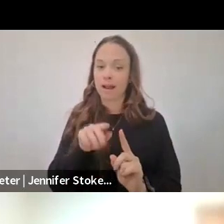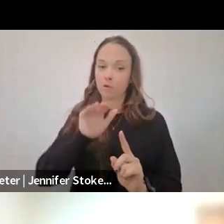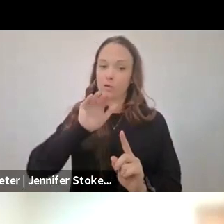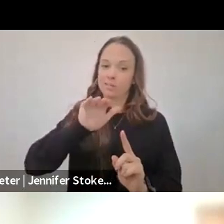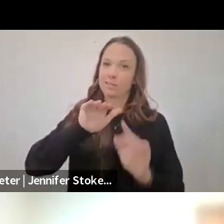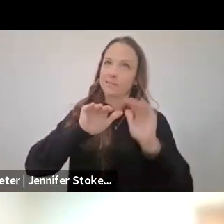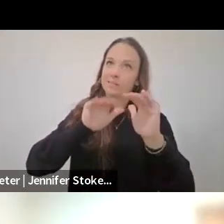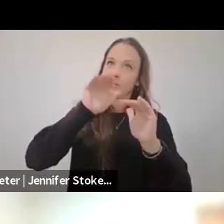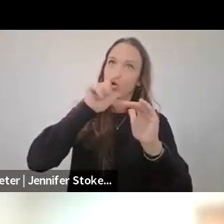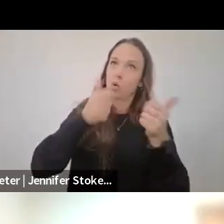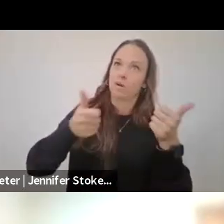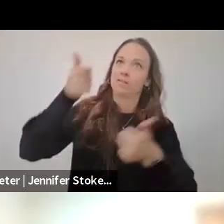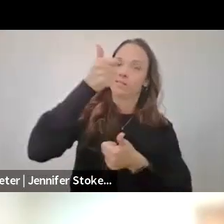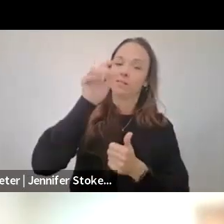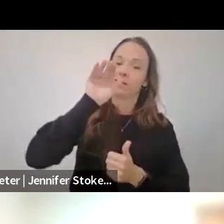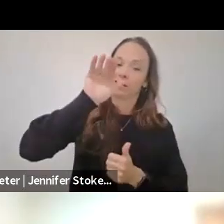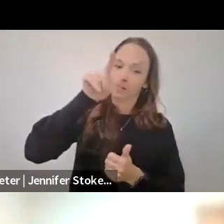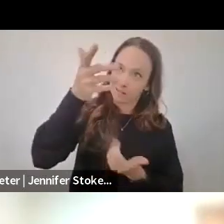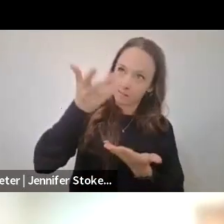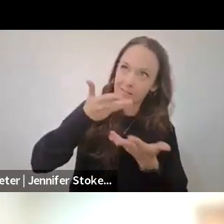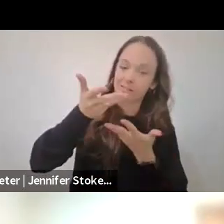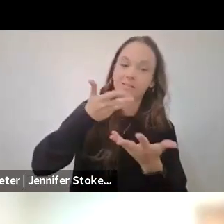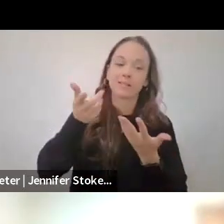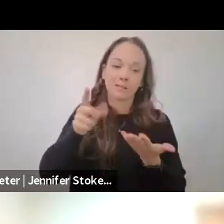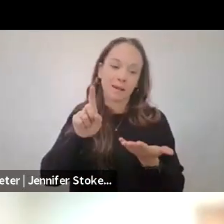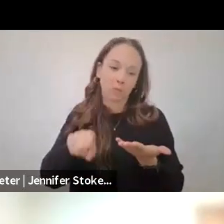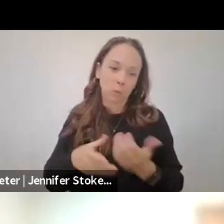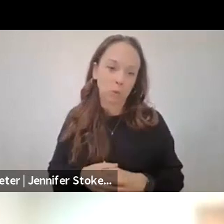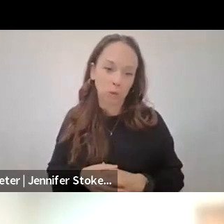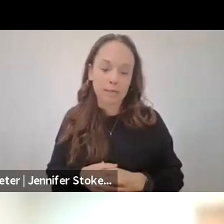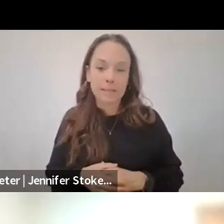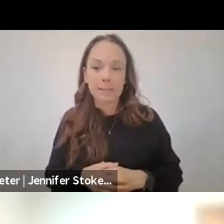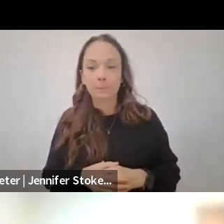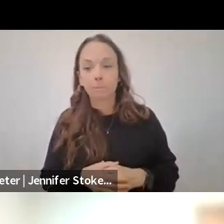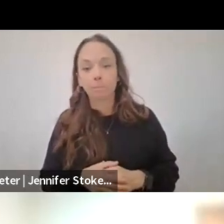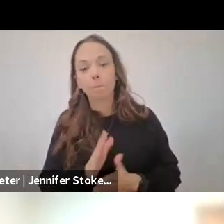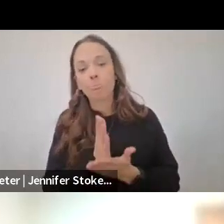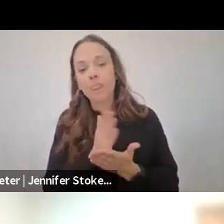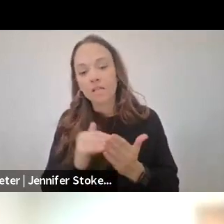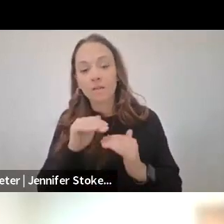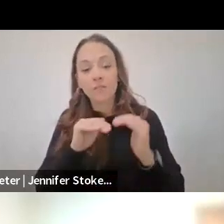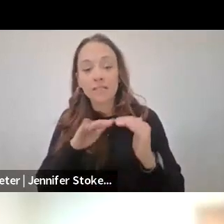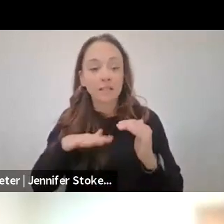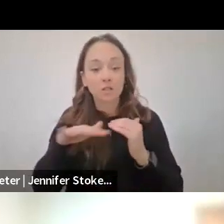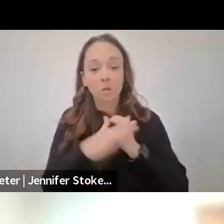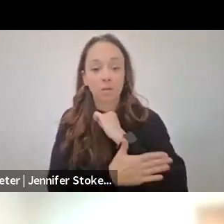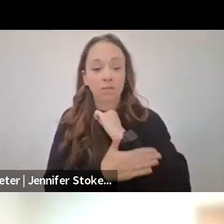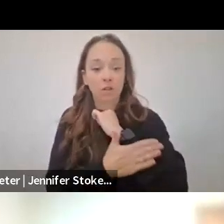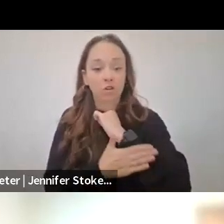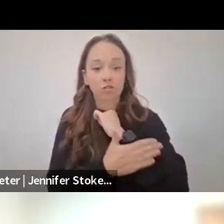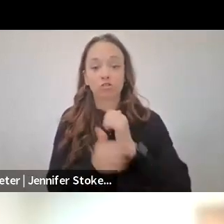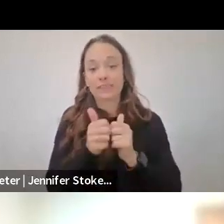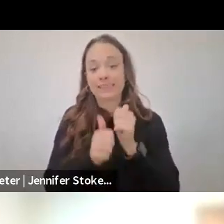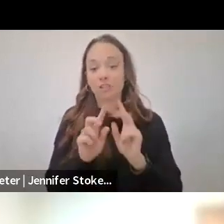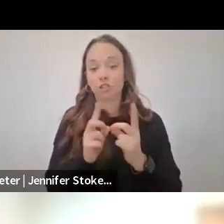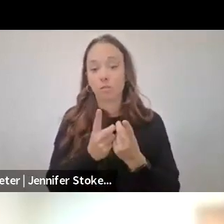talk to the senior leaders. I know that in some of the facilities across the country, every department